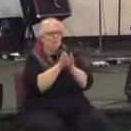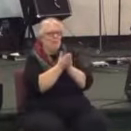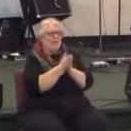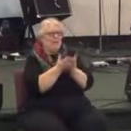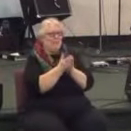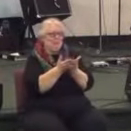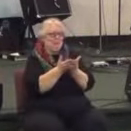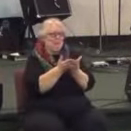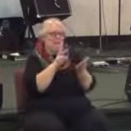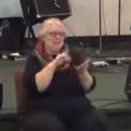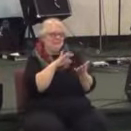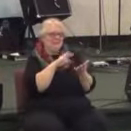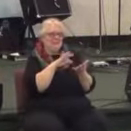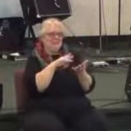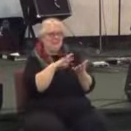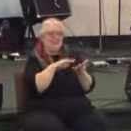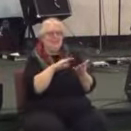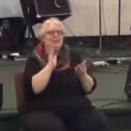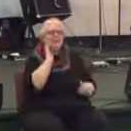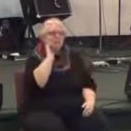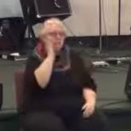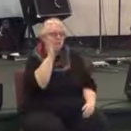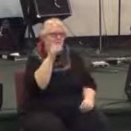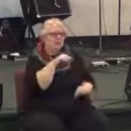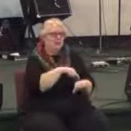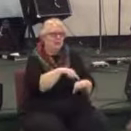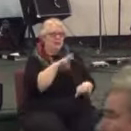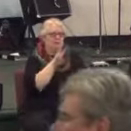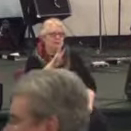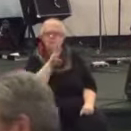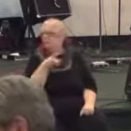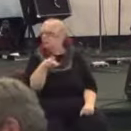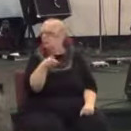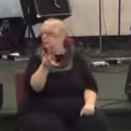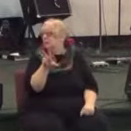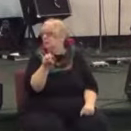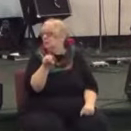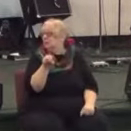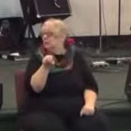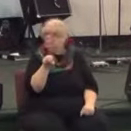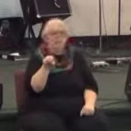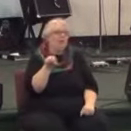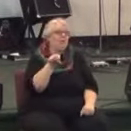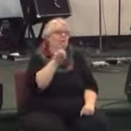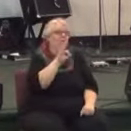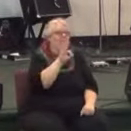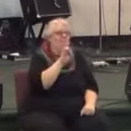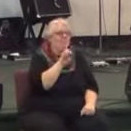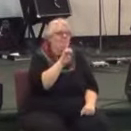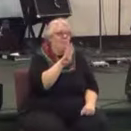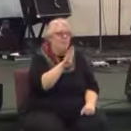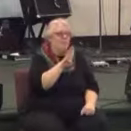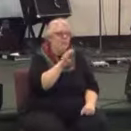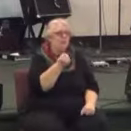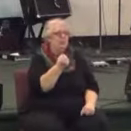simple. That's going to be 6:30. And what's the date on that? February 11th.